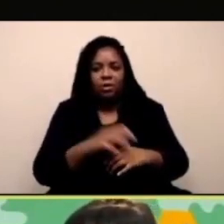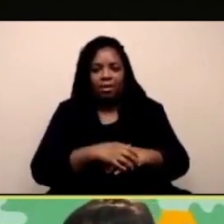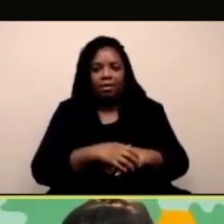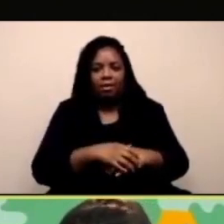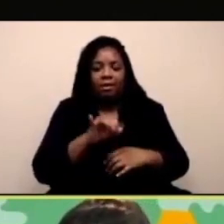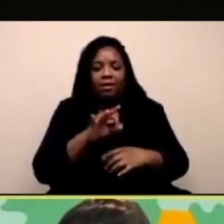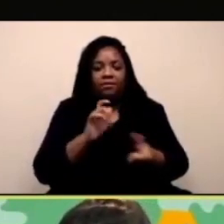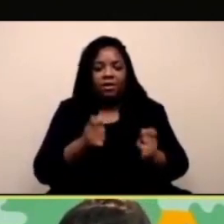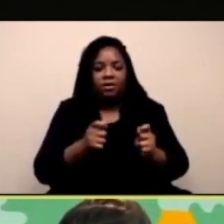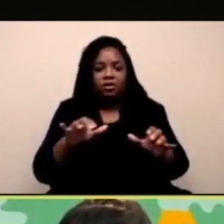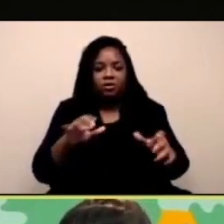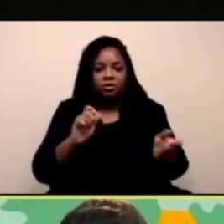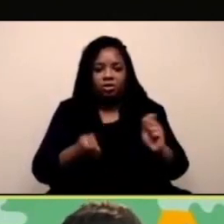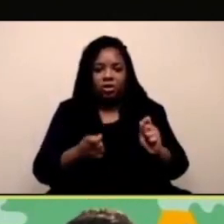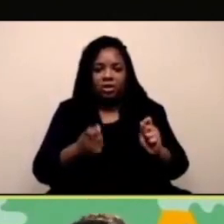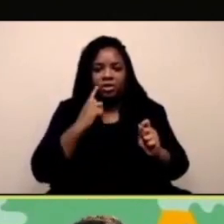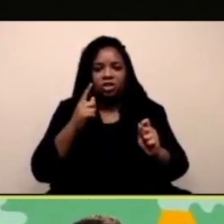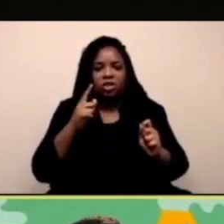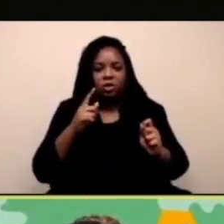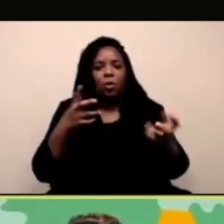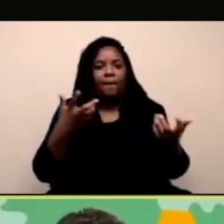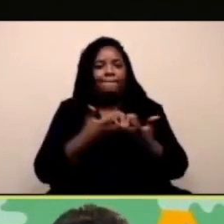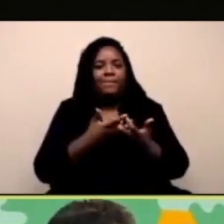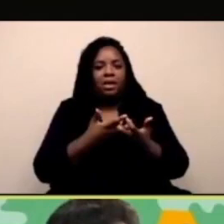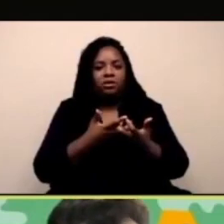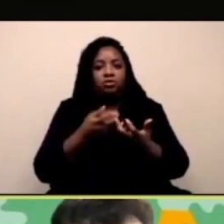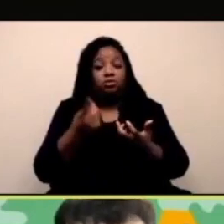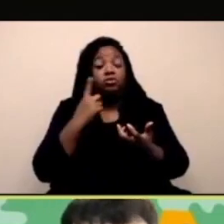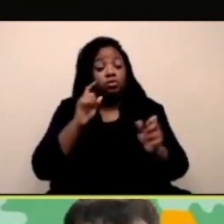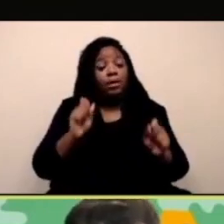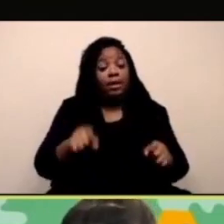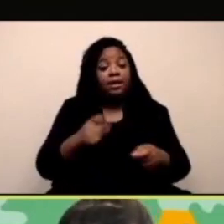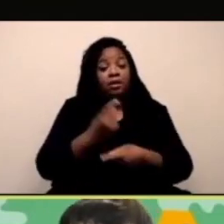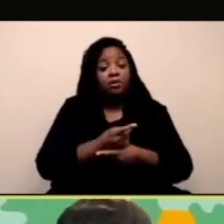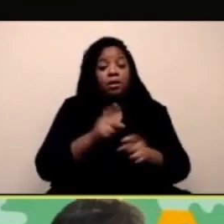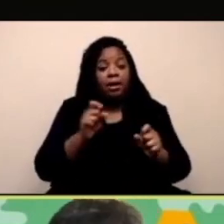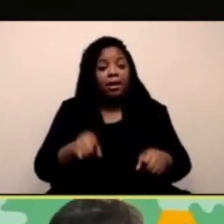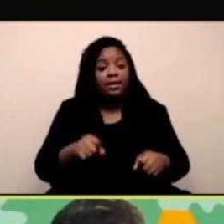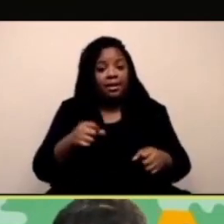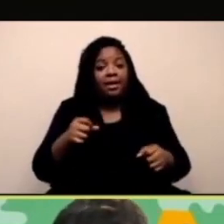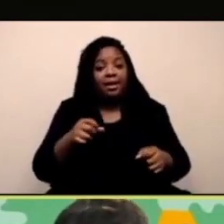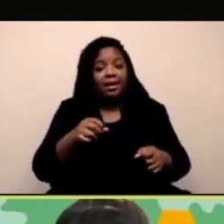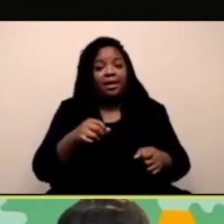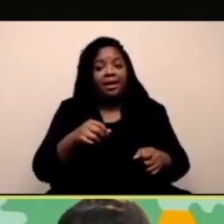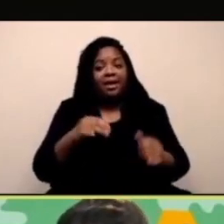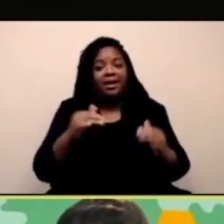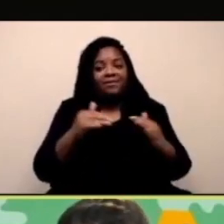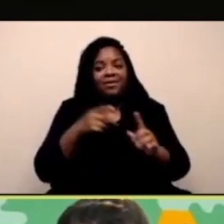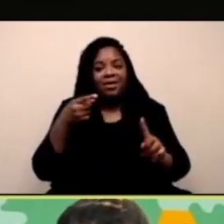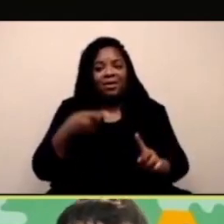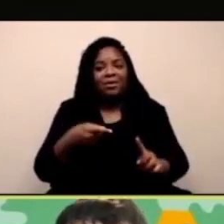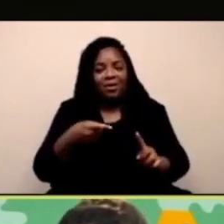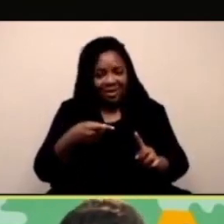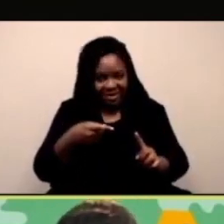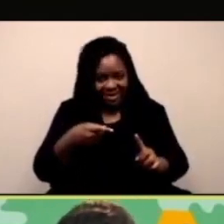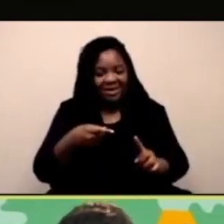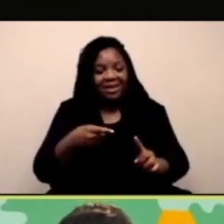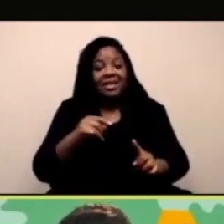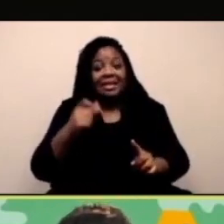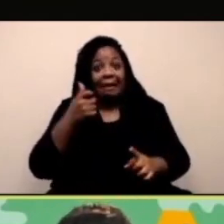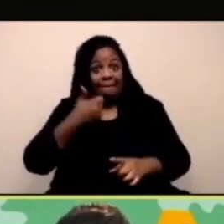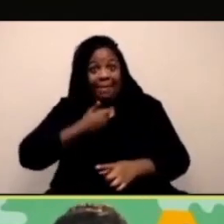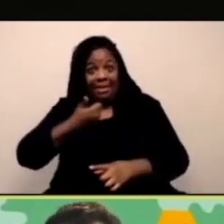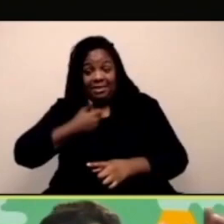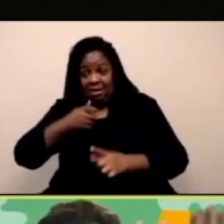do change, it'll be relative. So I could have, fair point, Aaron, I could have, instead of manually changing